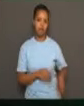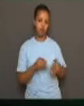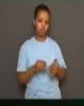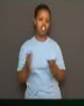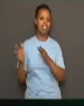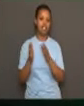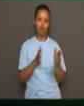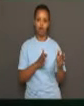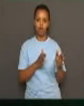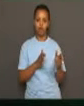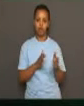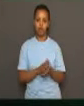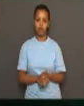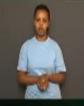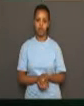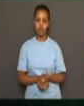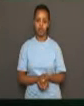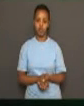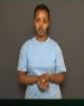Students, let's get ready.